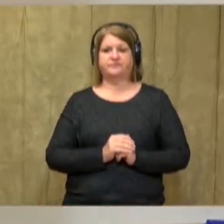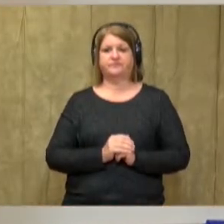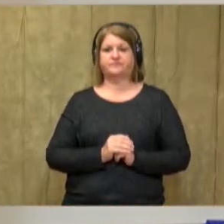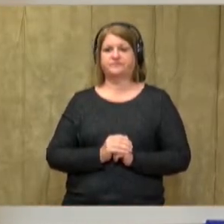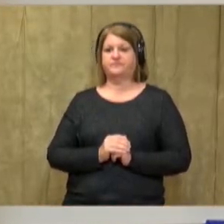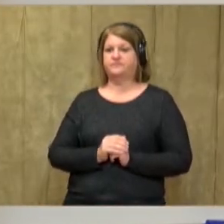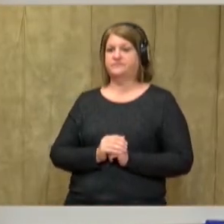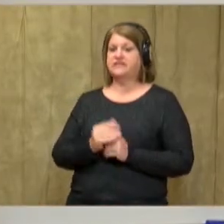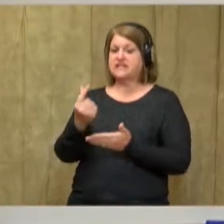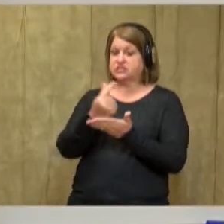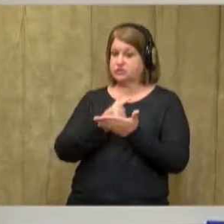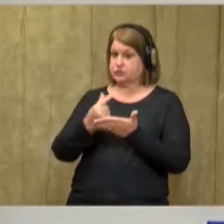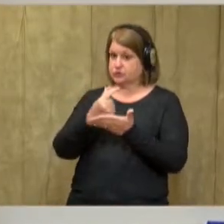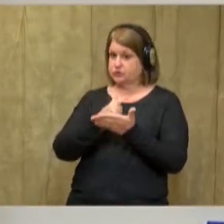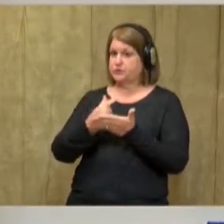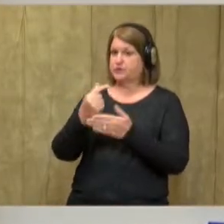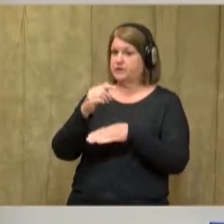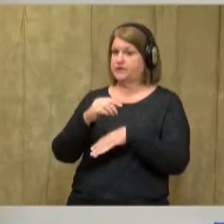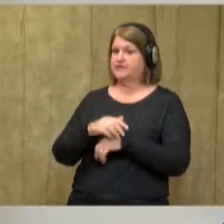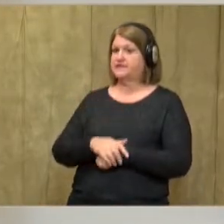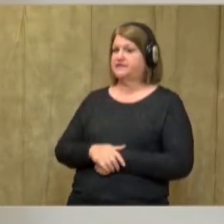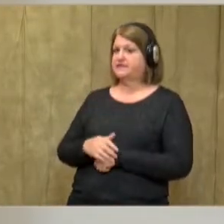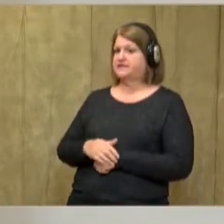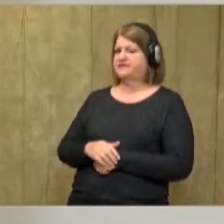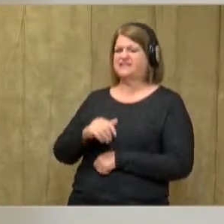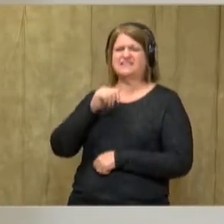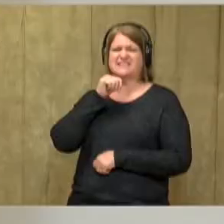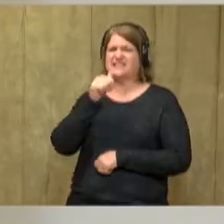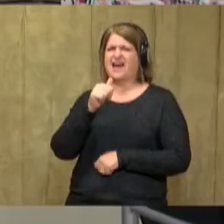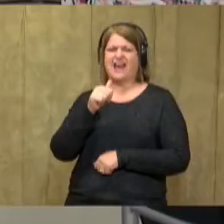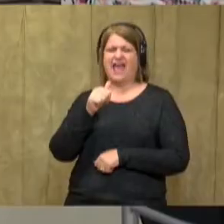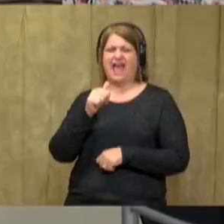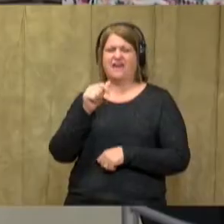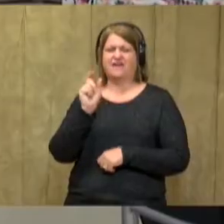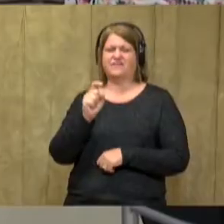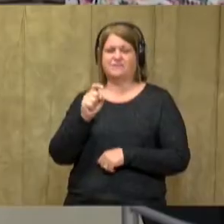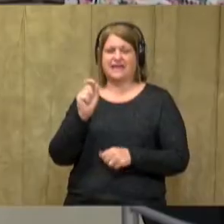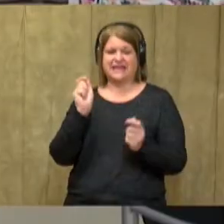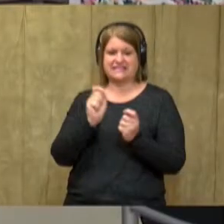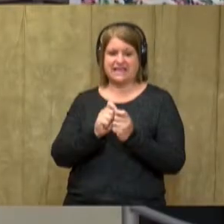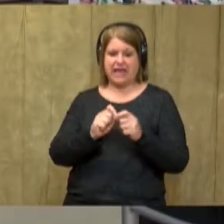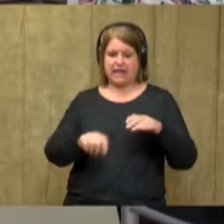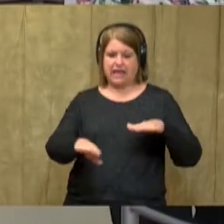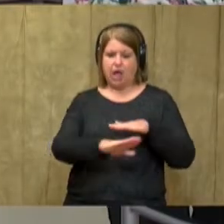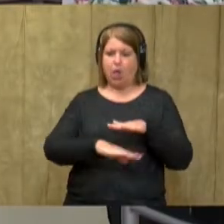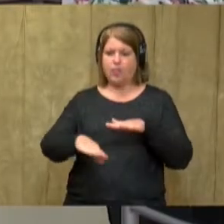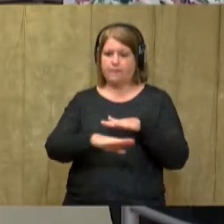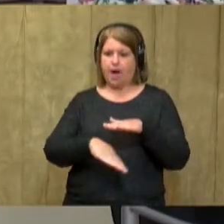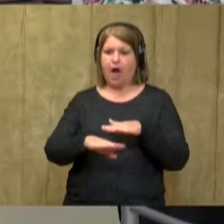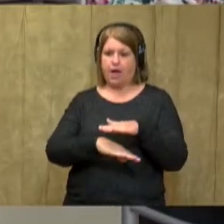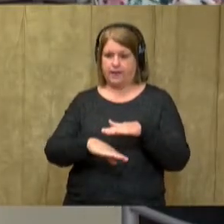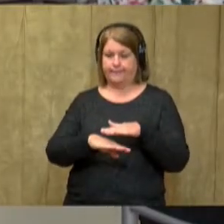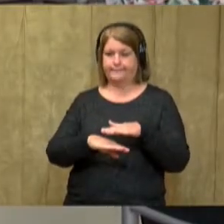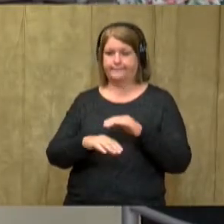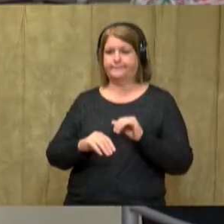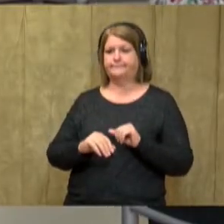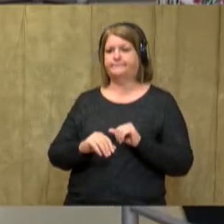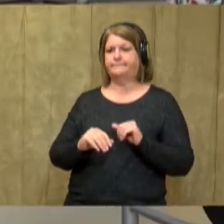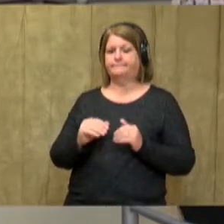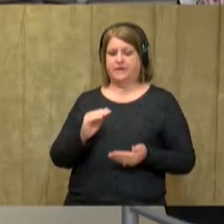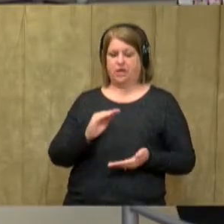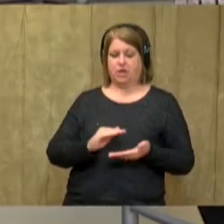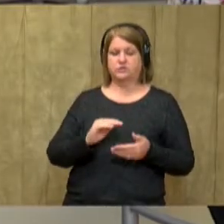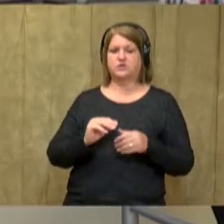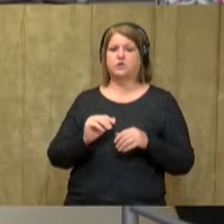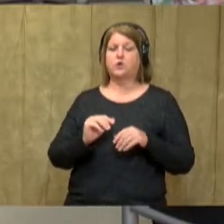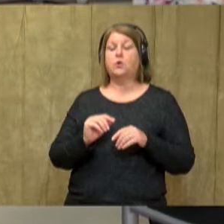And let's glue this down. It doesn't have to be right at the bottom of your paper, but kind of close to the bottom, because we need a lot of room